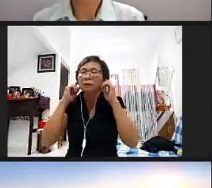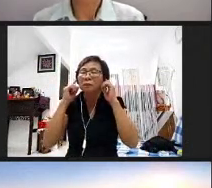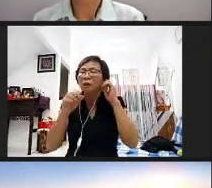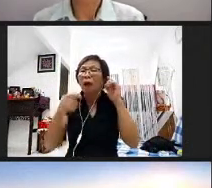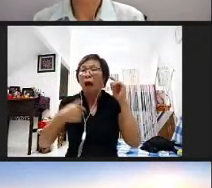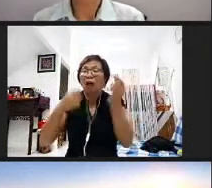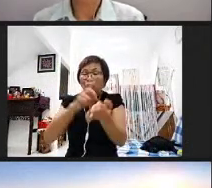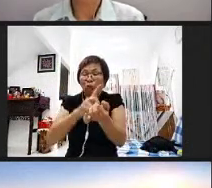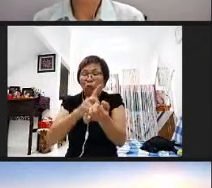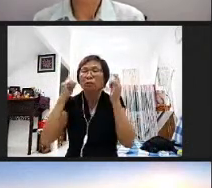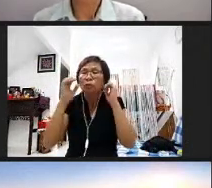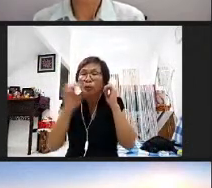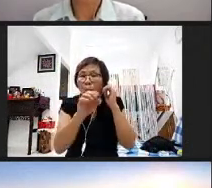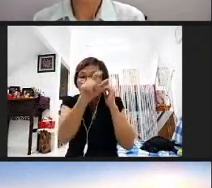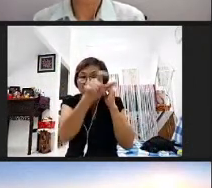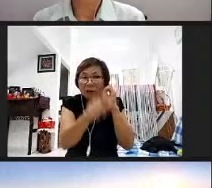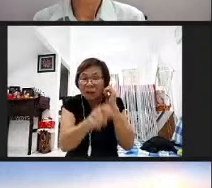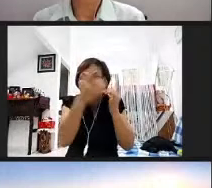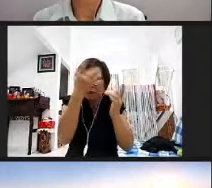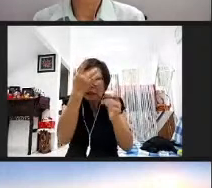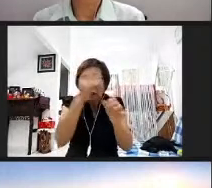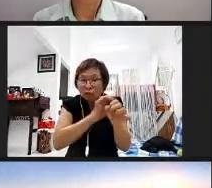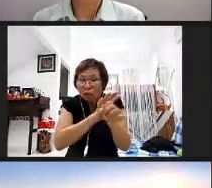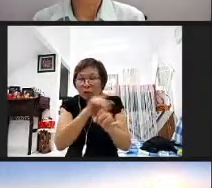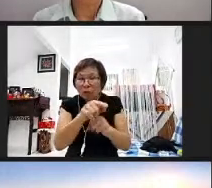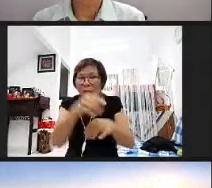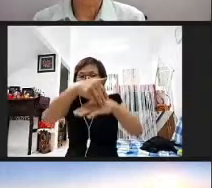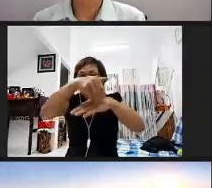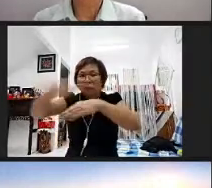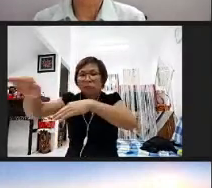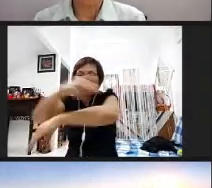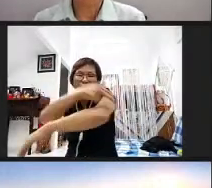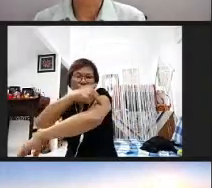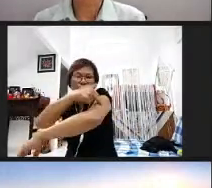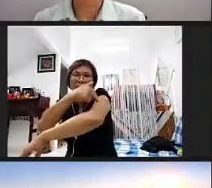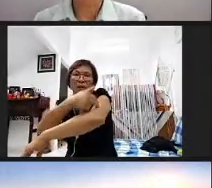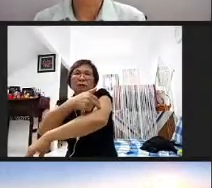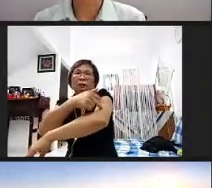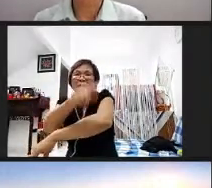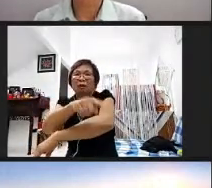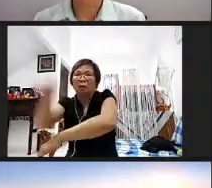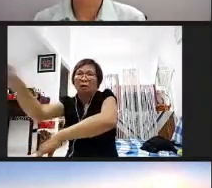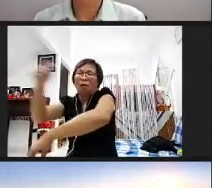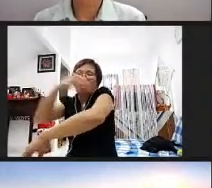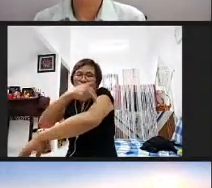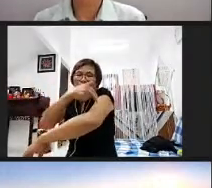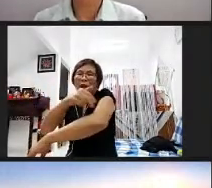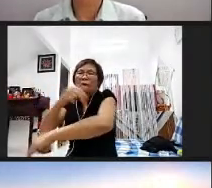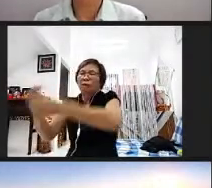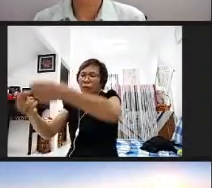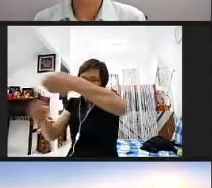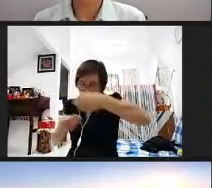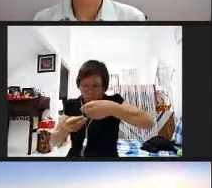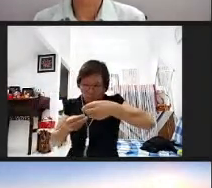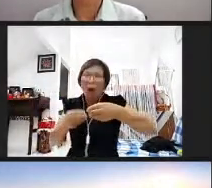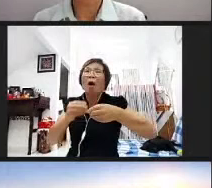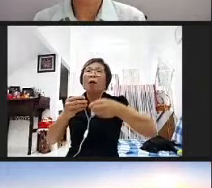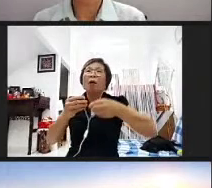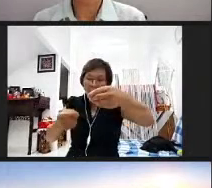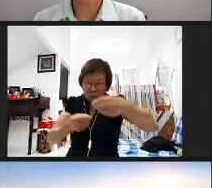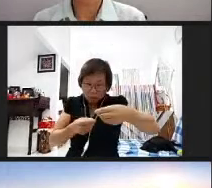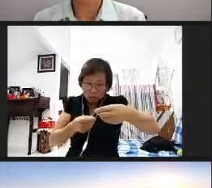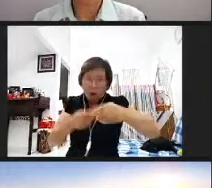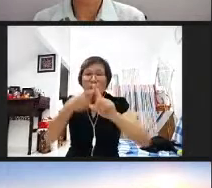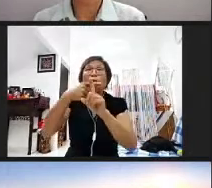COVID-19. We sent the patient to the hospital for detection, and when the result came positive, the